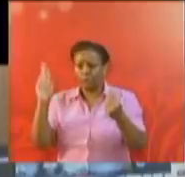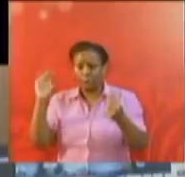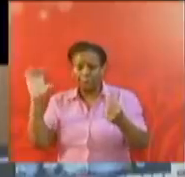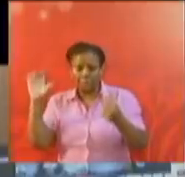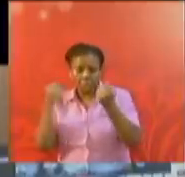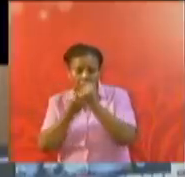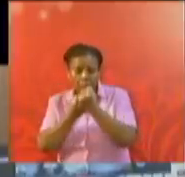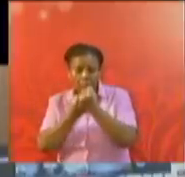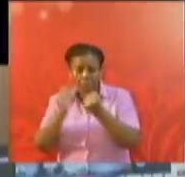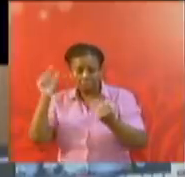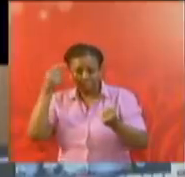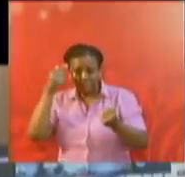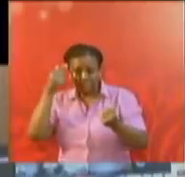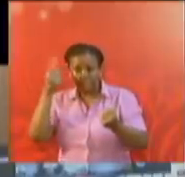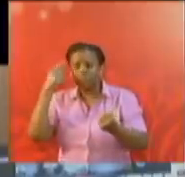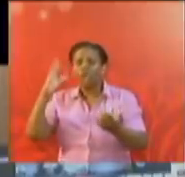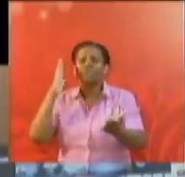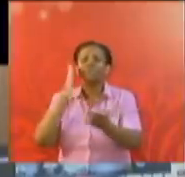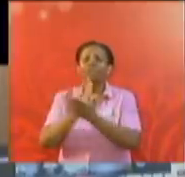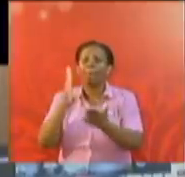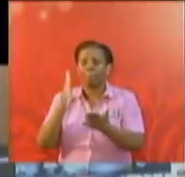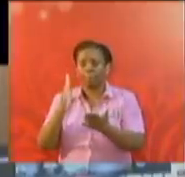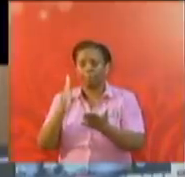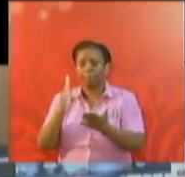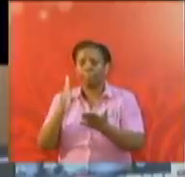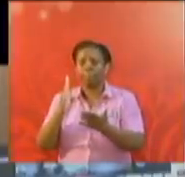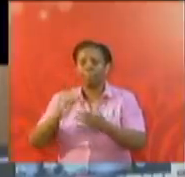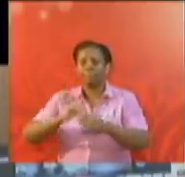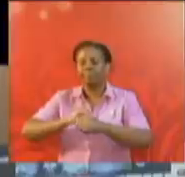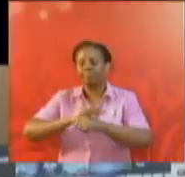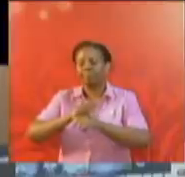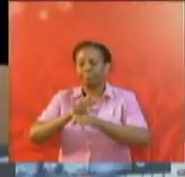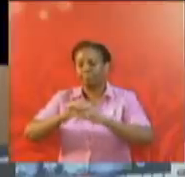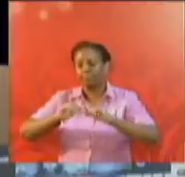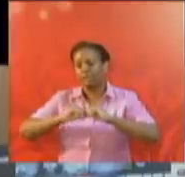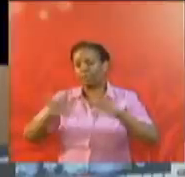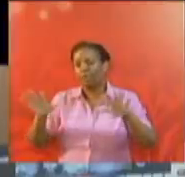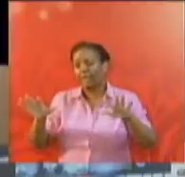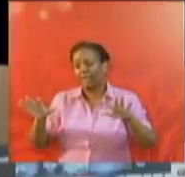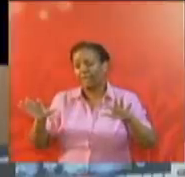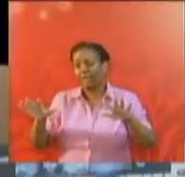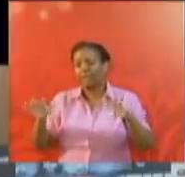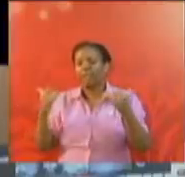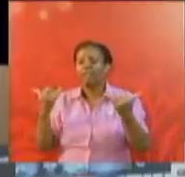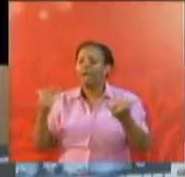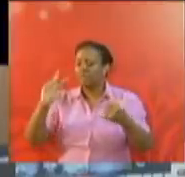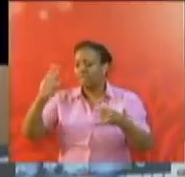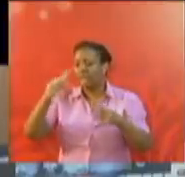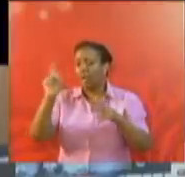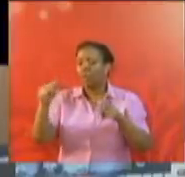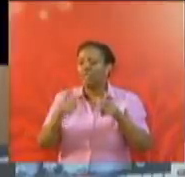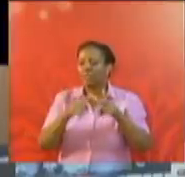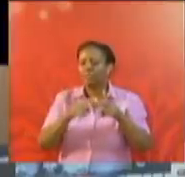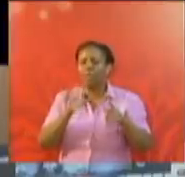about the anti-vaxxers. And secondly, an elderly high-risk heart patient wrote to me on